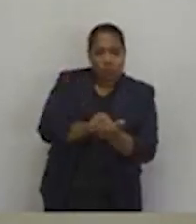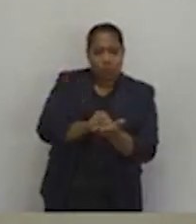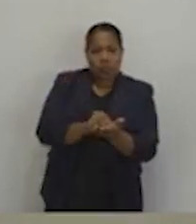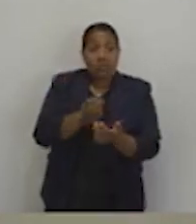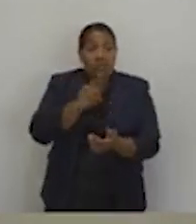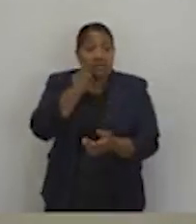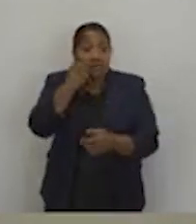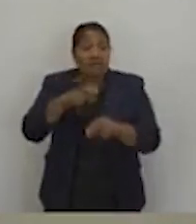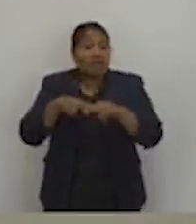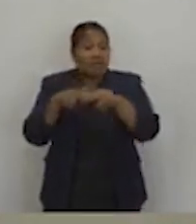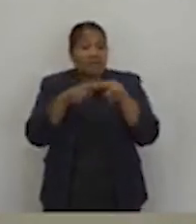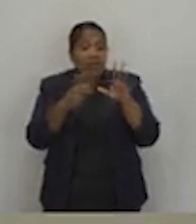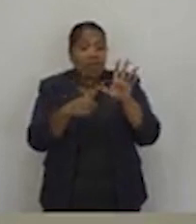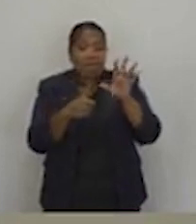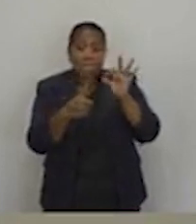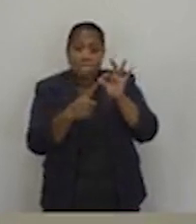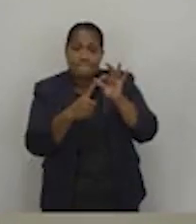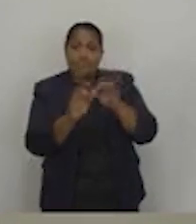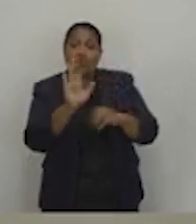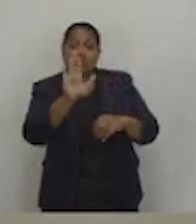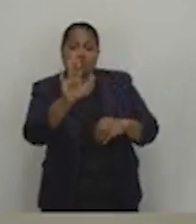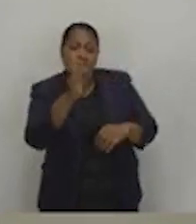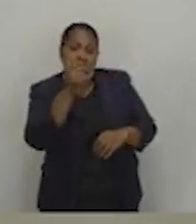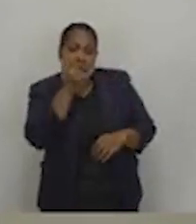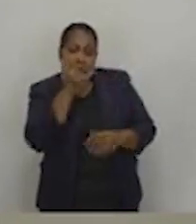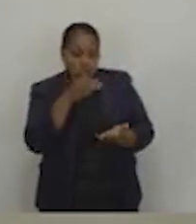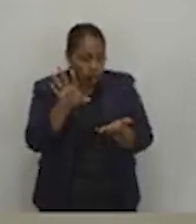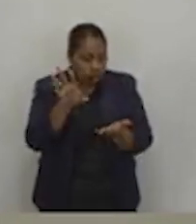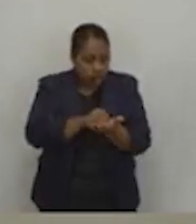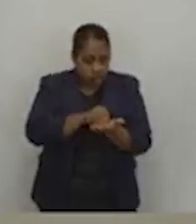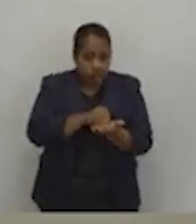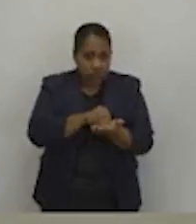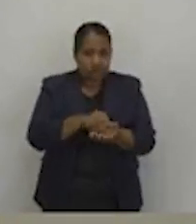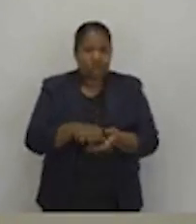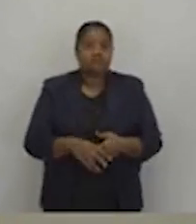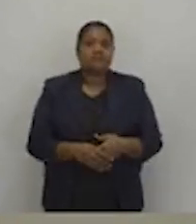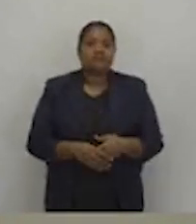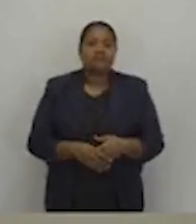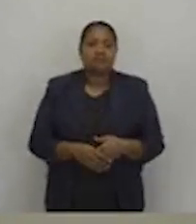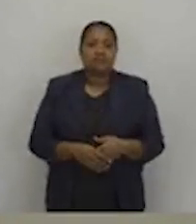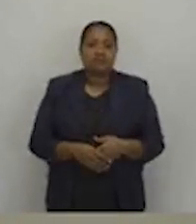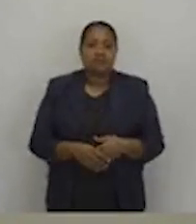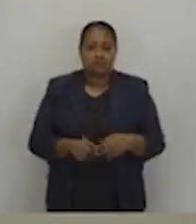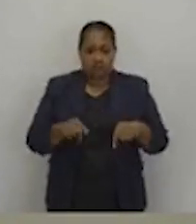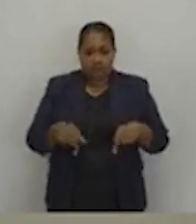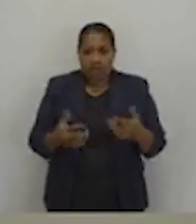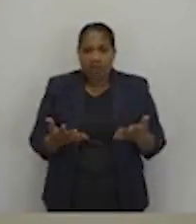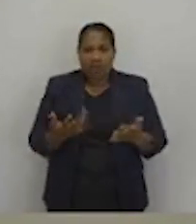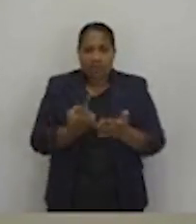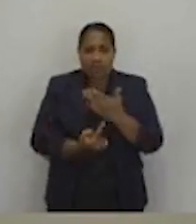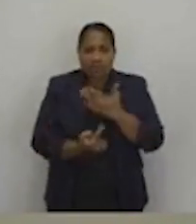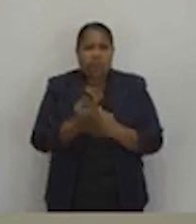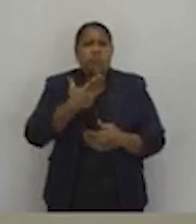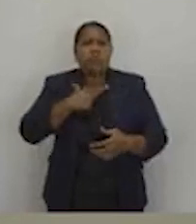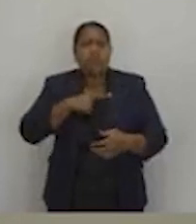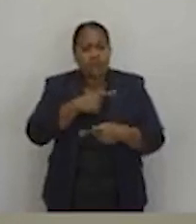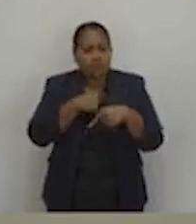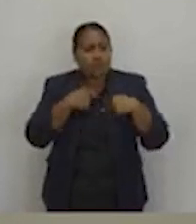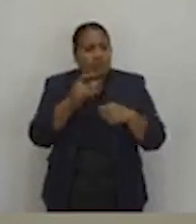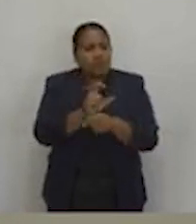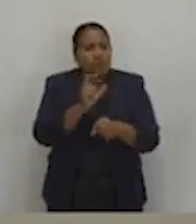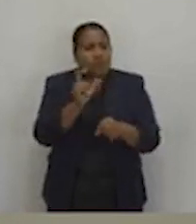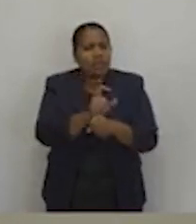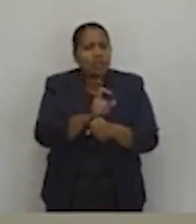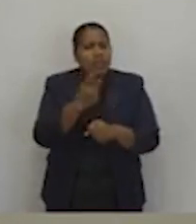you can. Situations like this one are exactly why we created Care Fiji, and